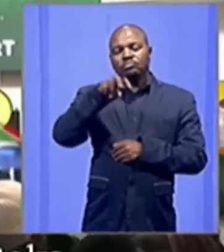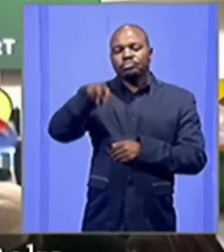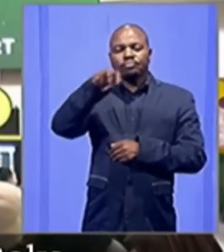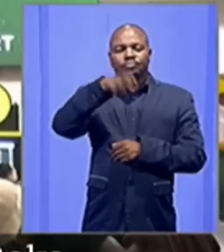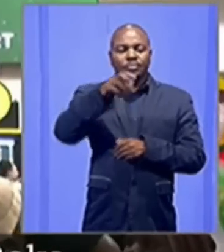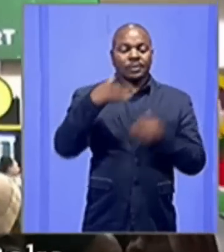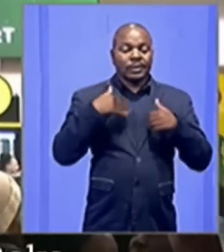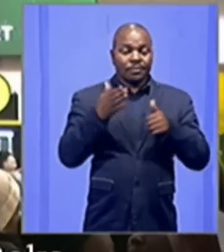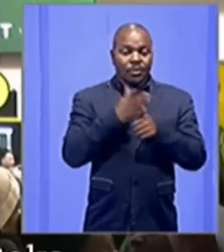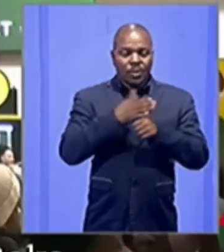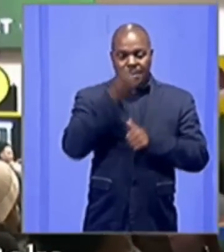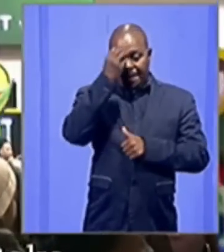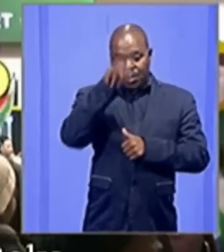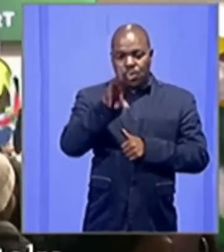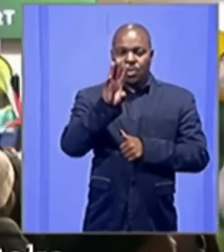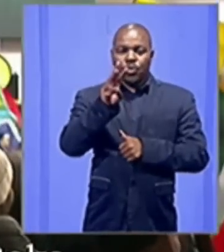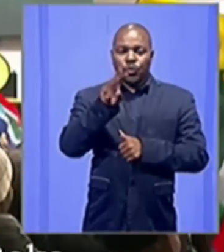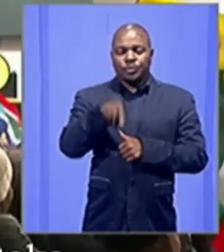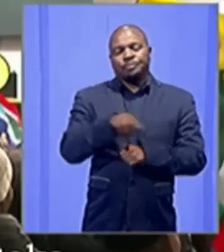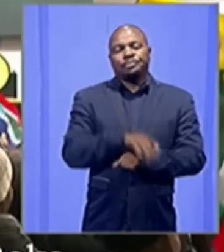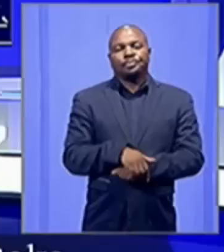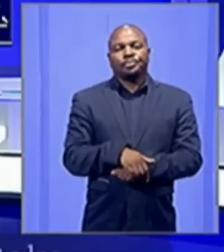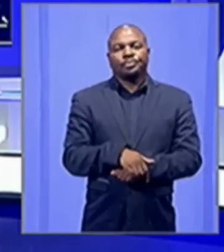ka Pretoria ka Labone.